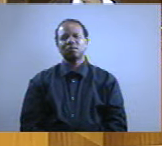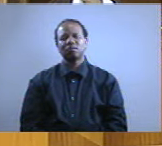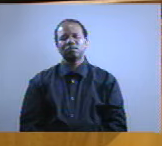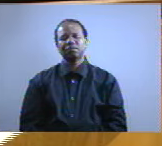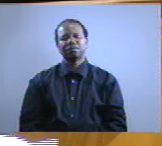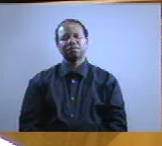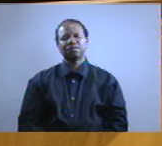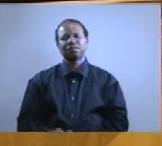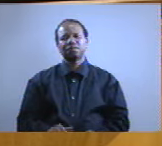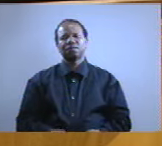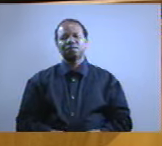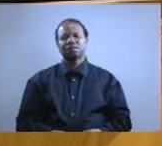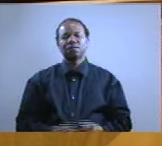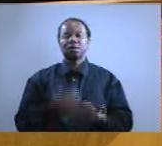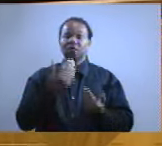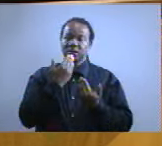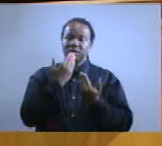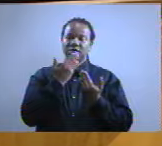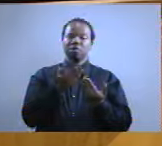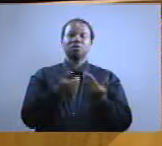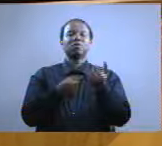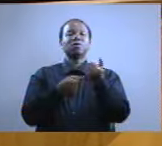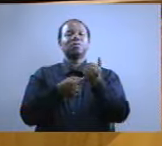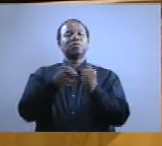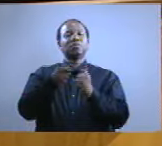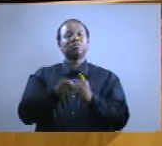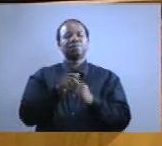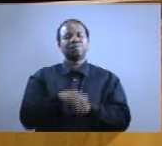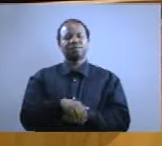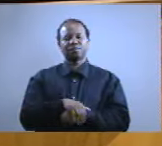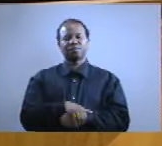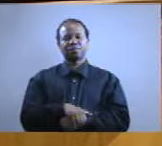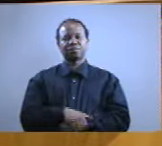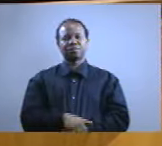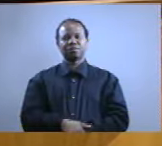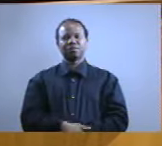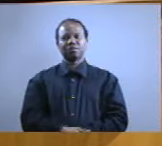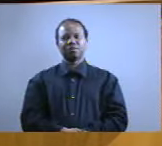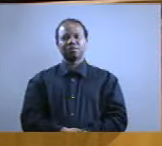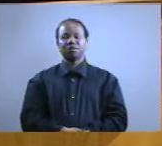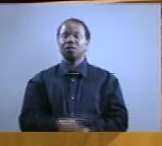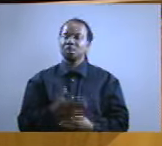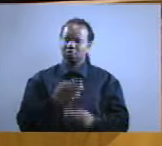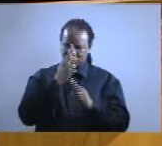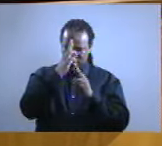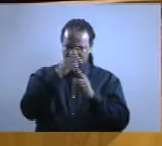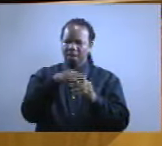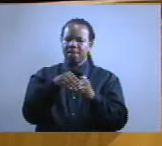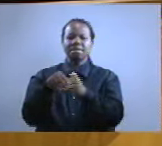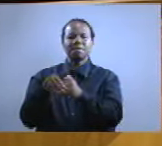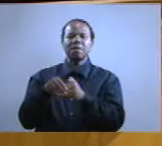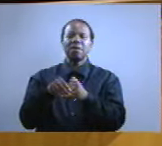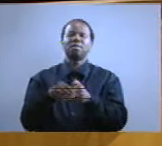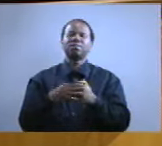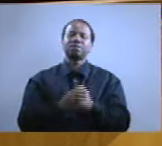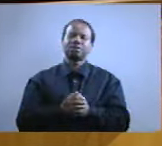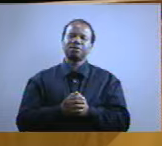Thank you, Honorable Deputy Speaker, honorable members,